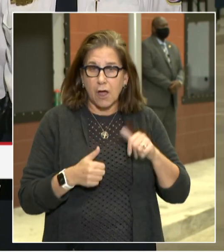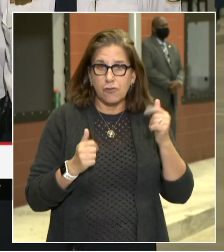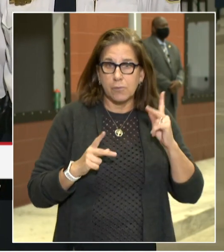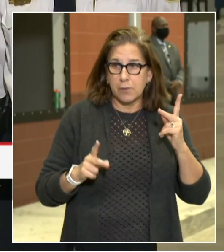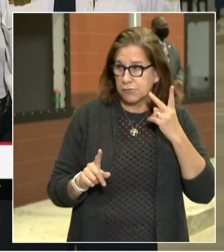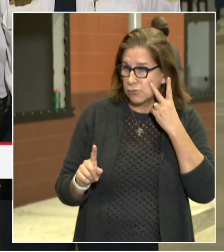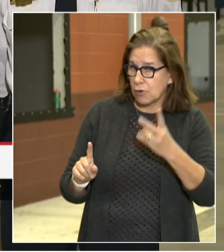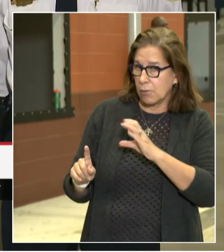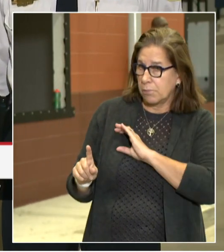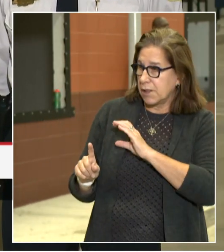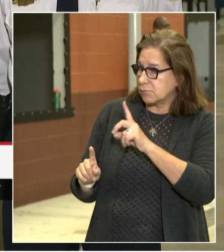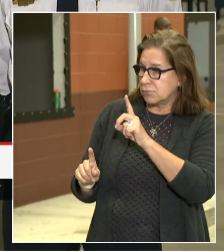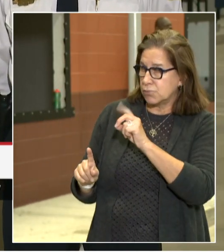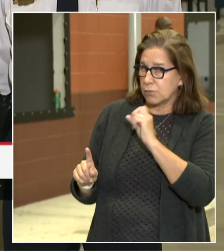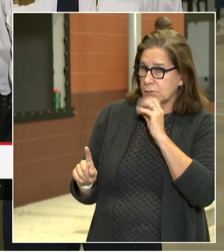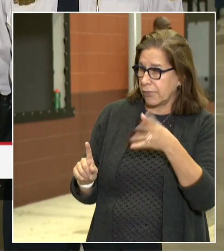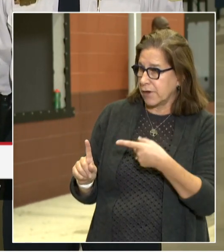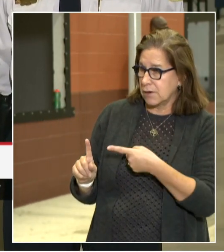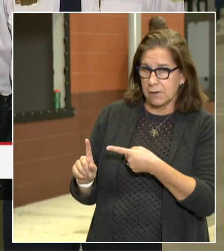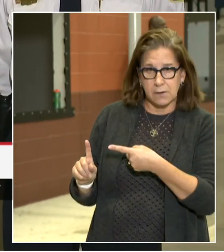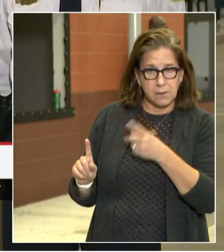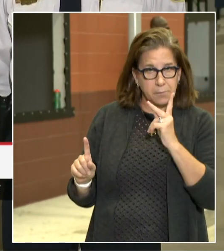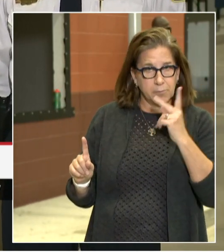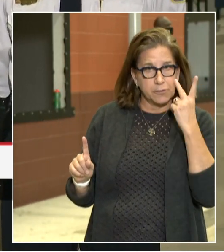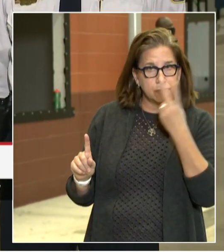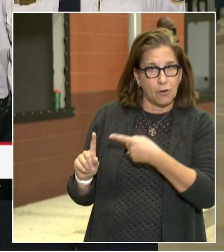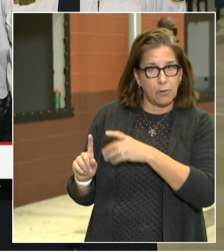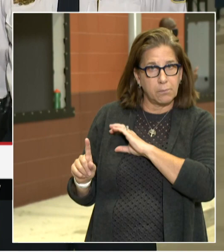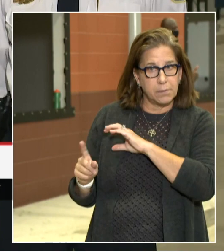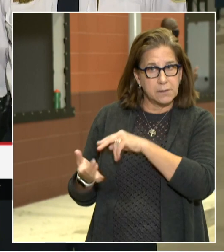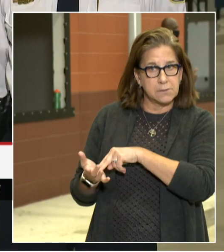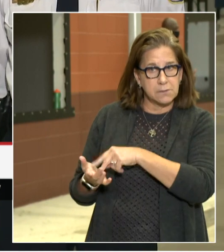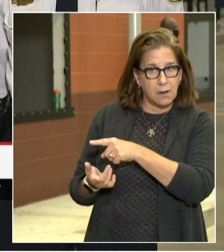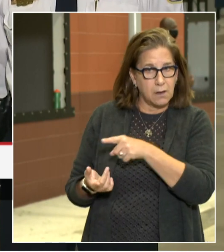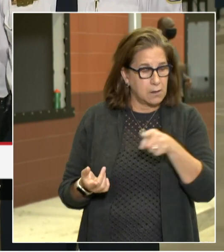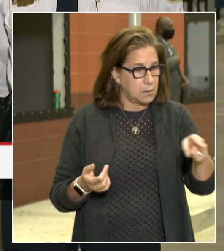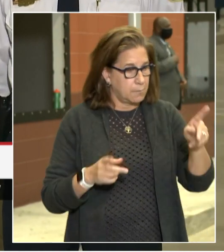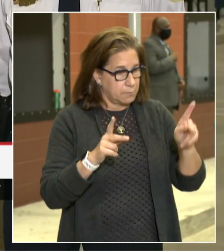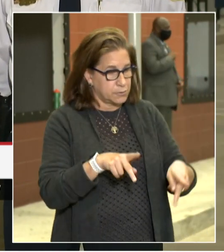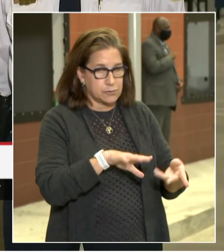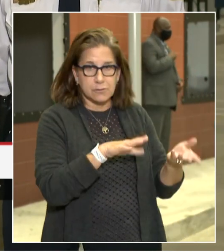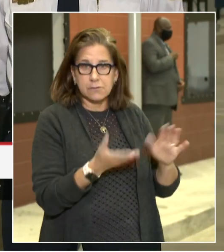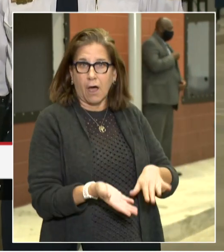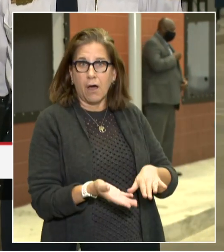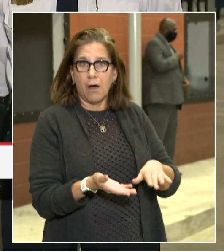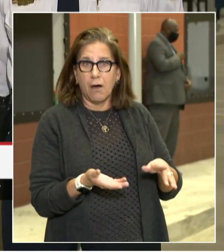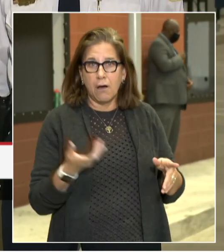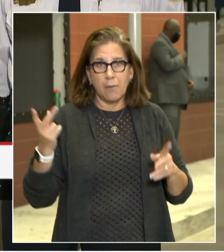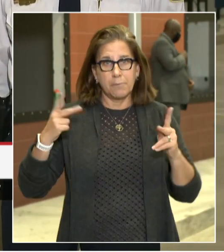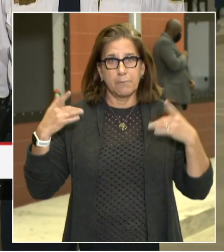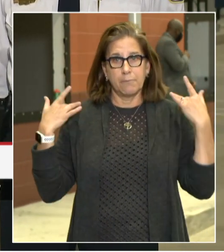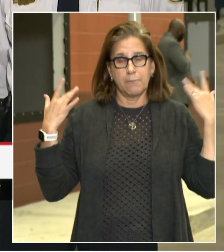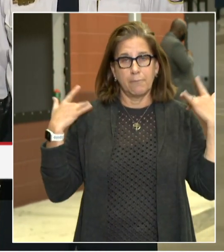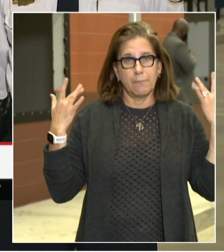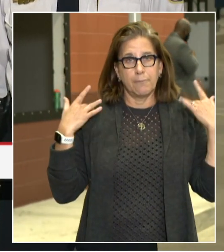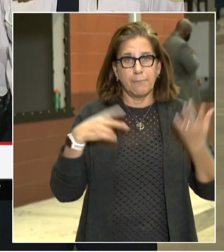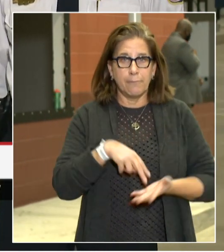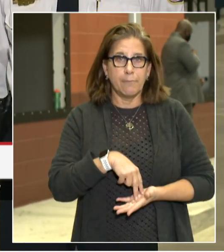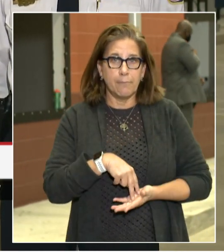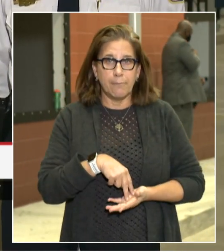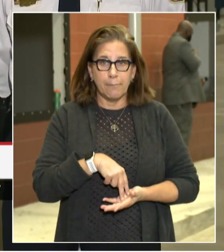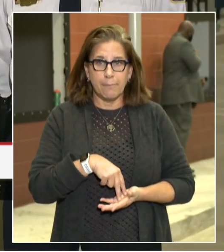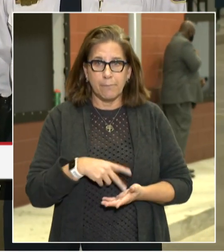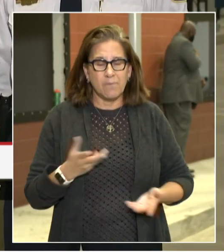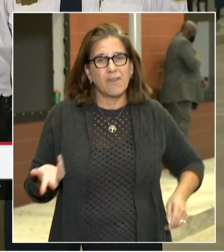So that is that we have to learn, we have to stop, we have to pause, and we have to learn from that and how we ensure that